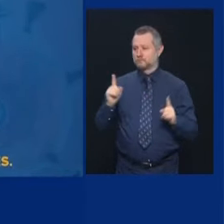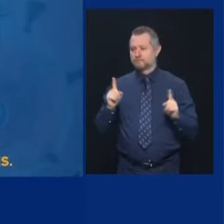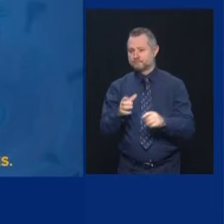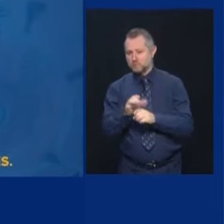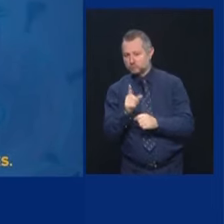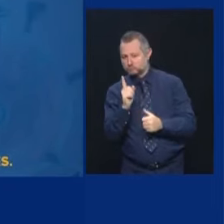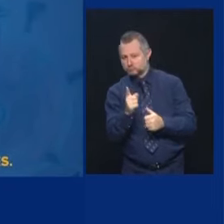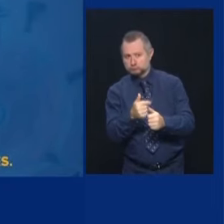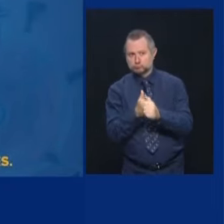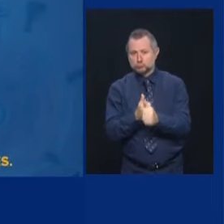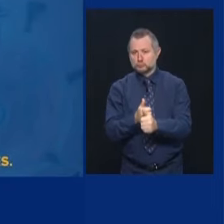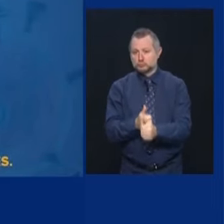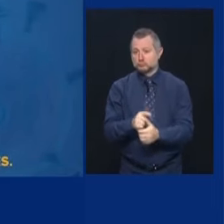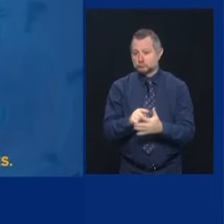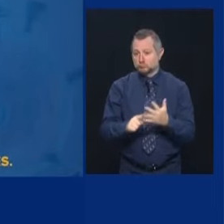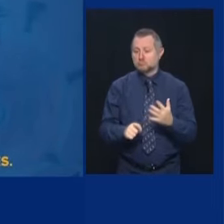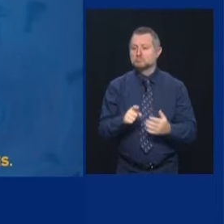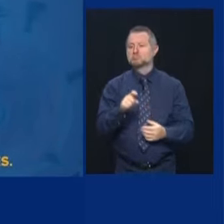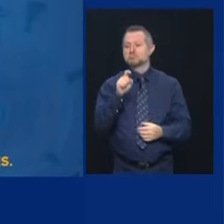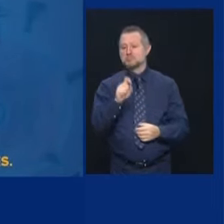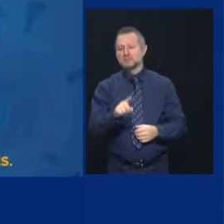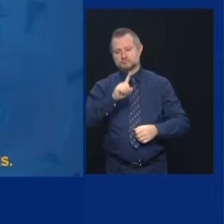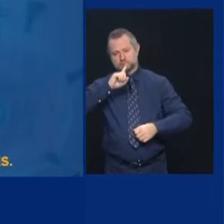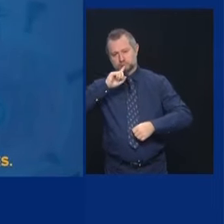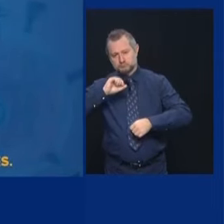We have to have real enforcement